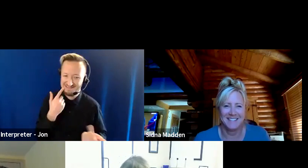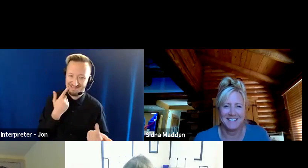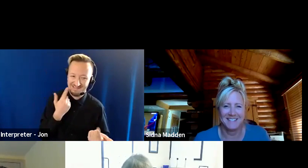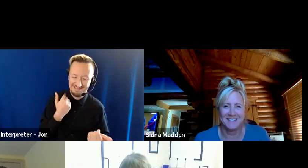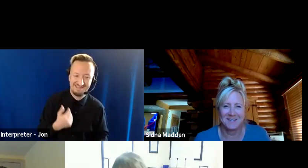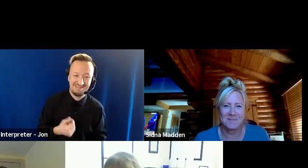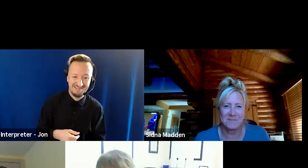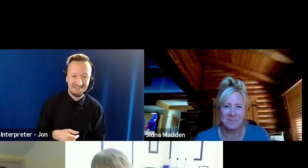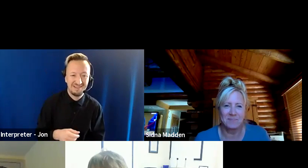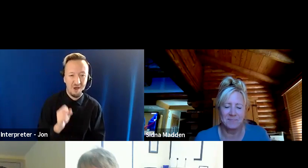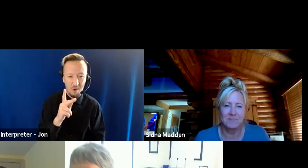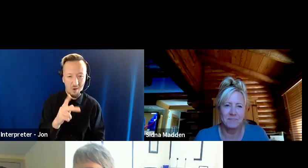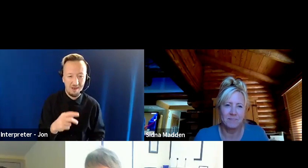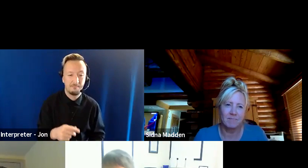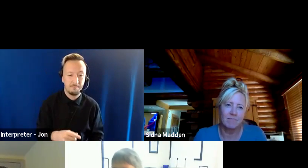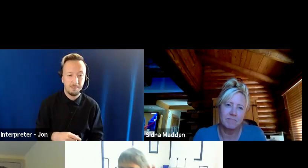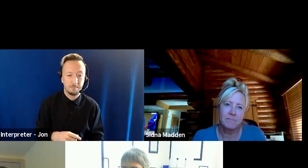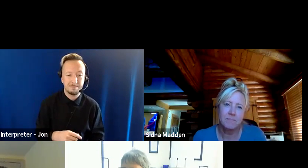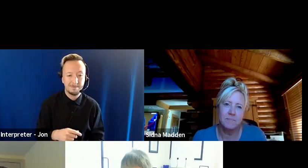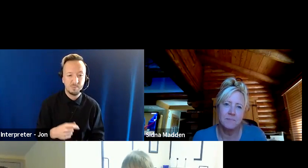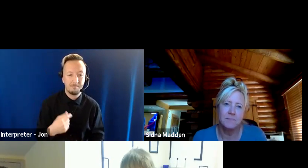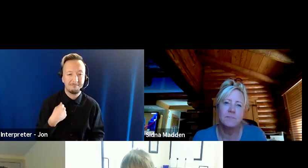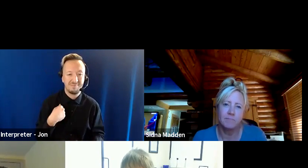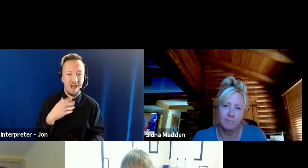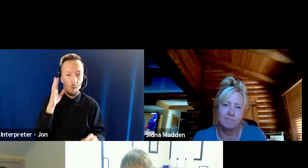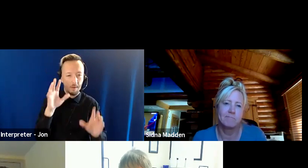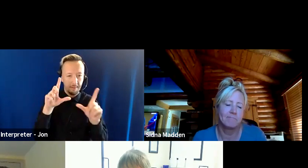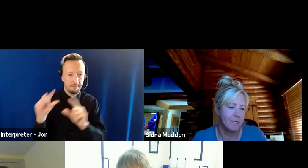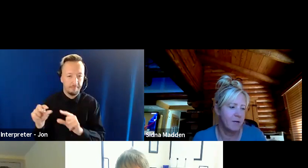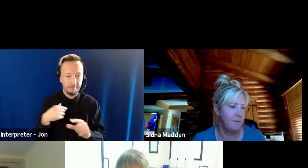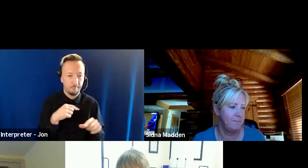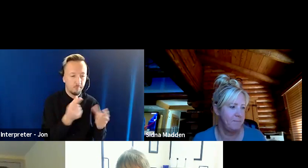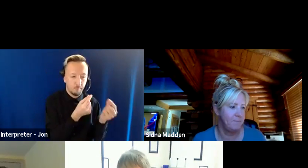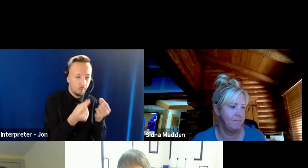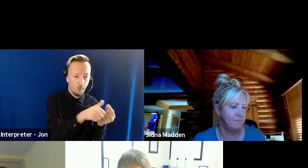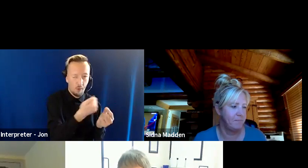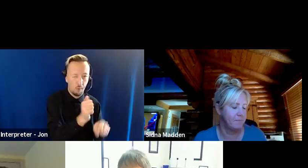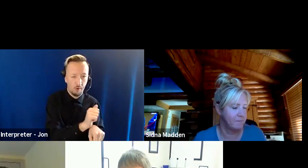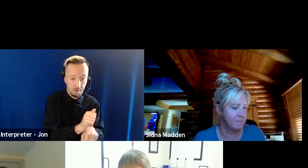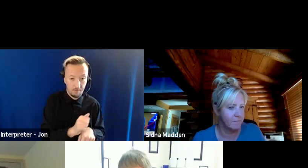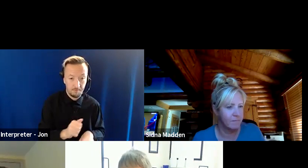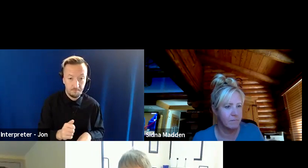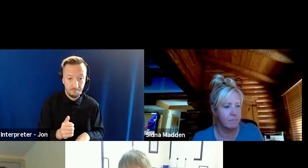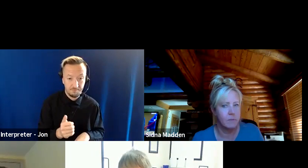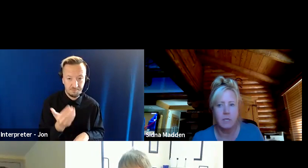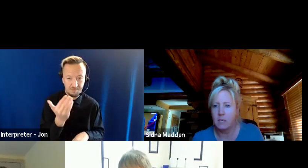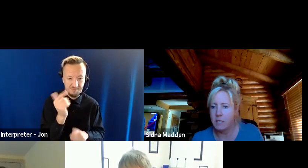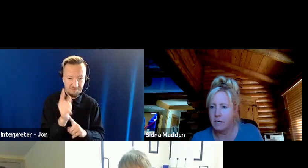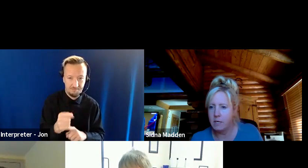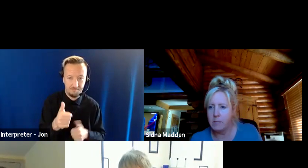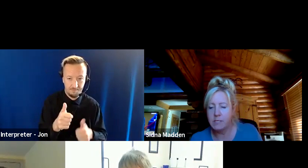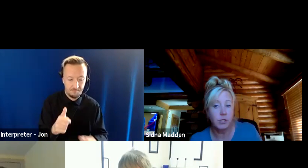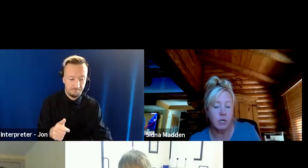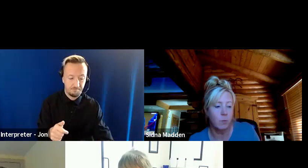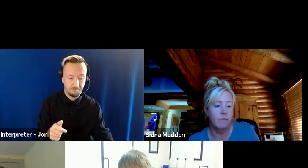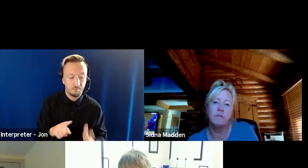catch up on. So I'm just going to shrink this and I'll be back. All right. So you think 15 minutes?